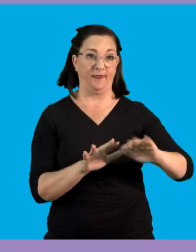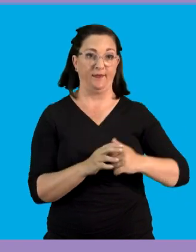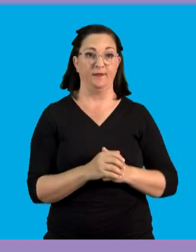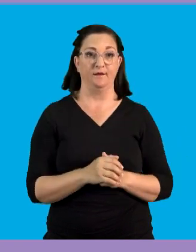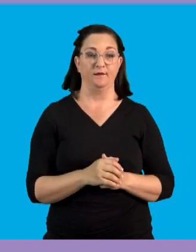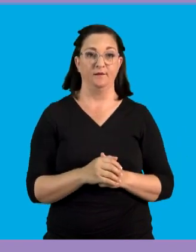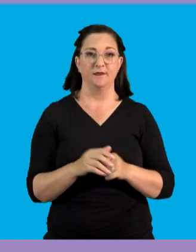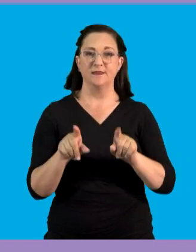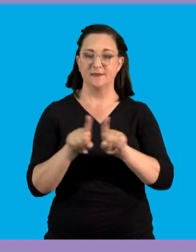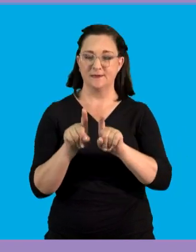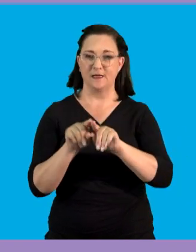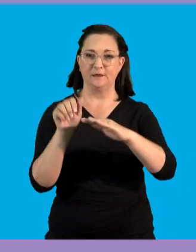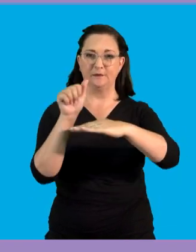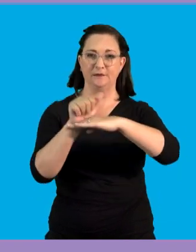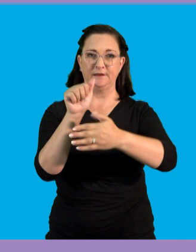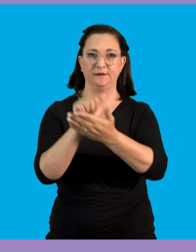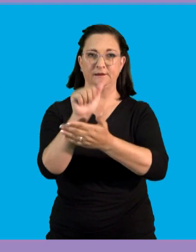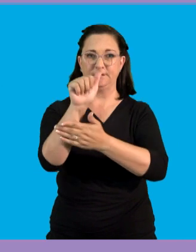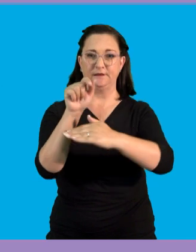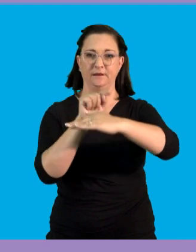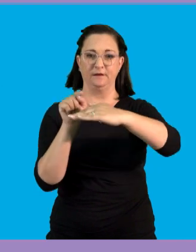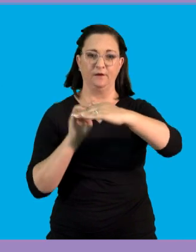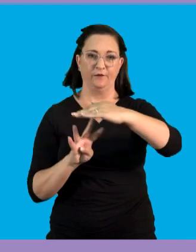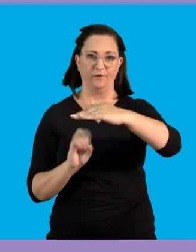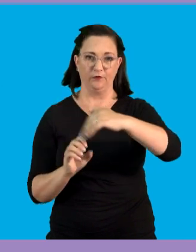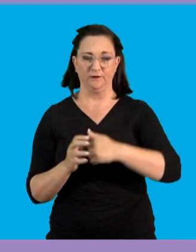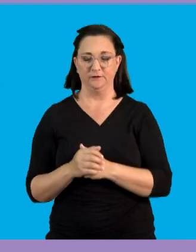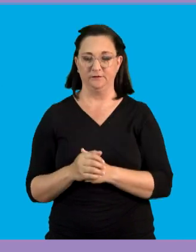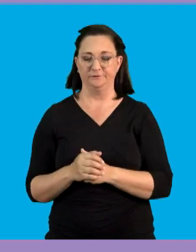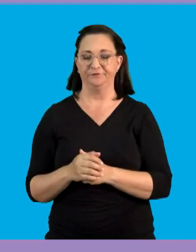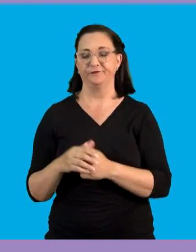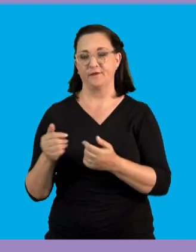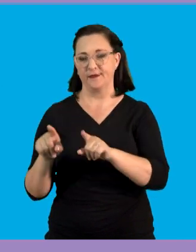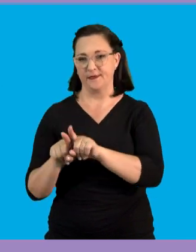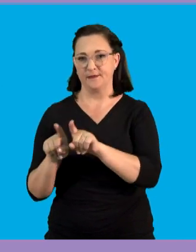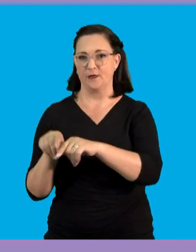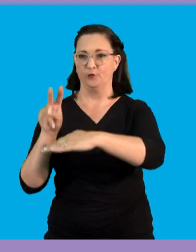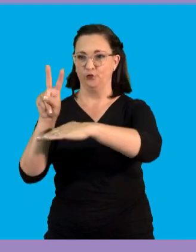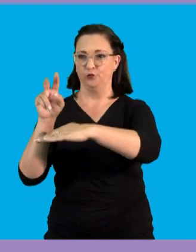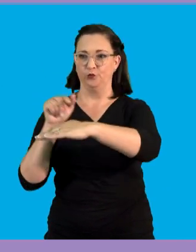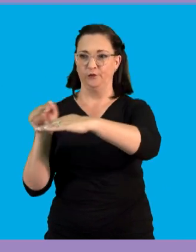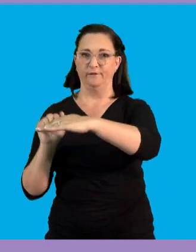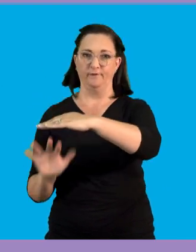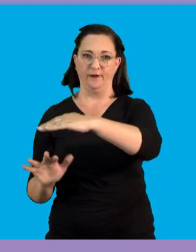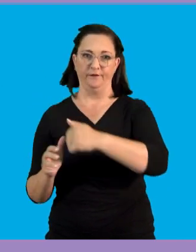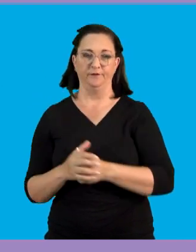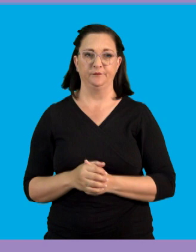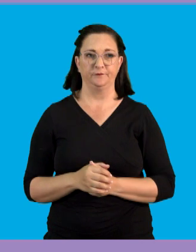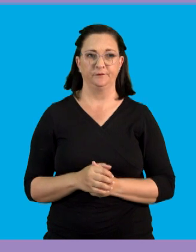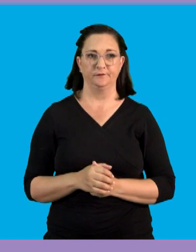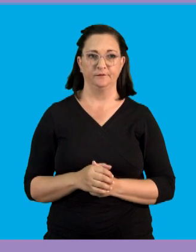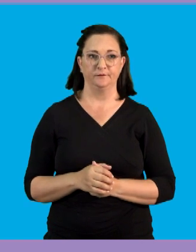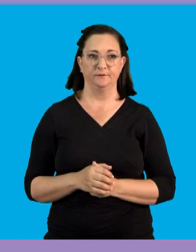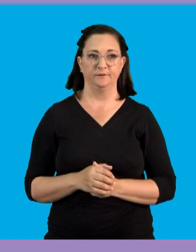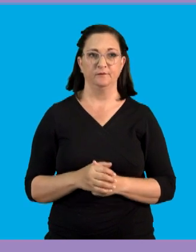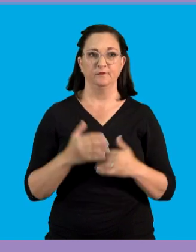which is equals to 16 divided by 40, which is also equals to 2 divided by 5. As